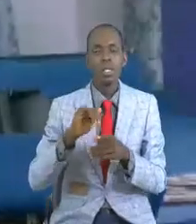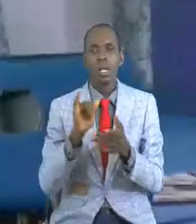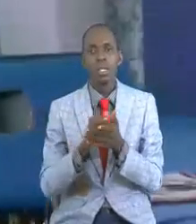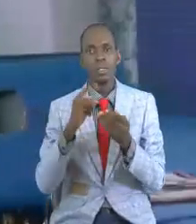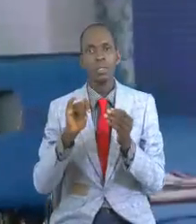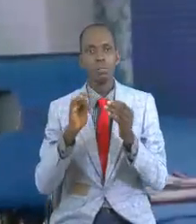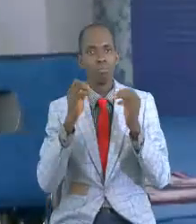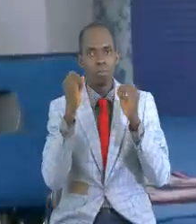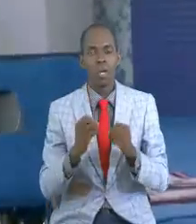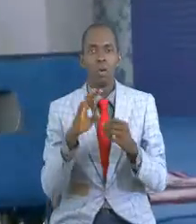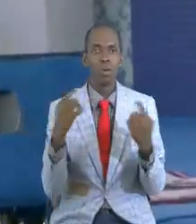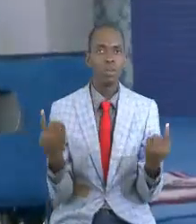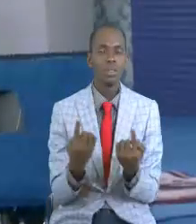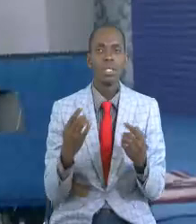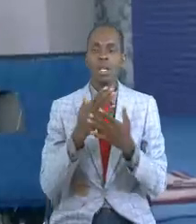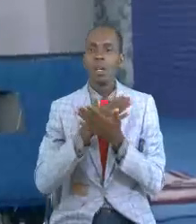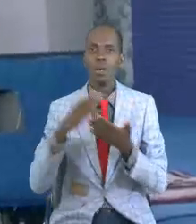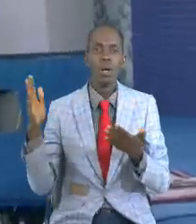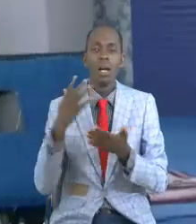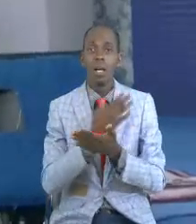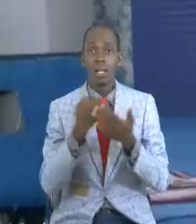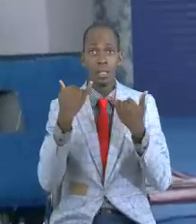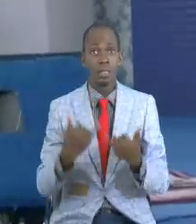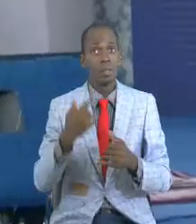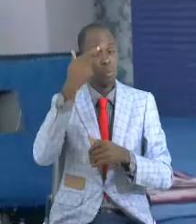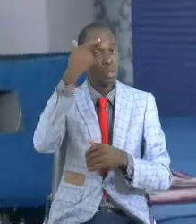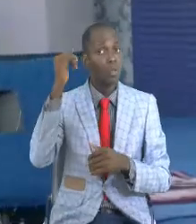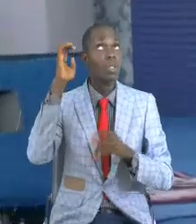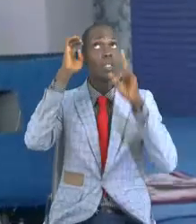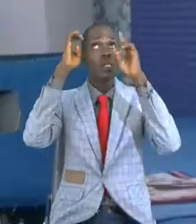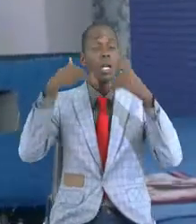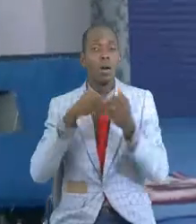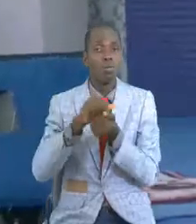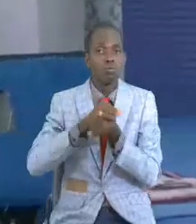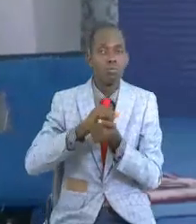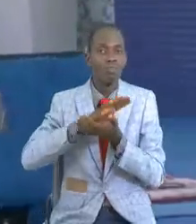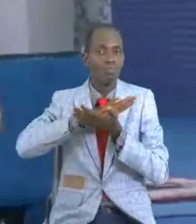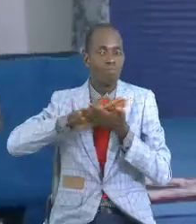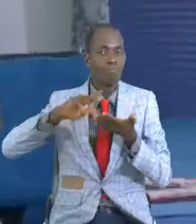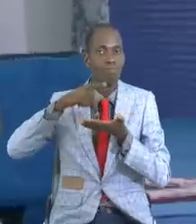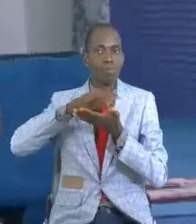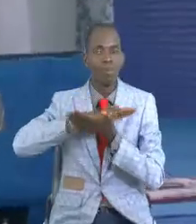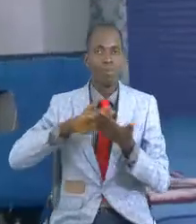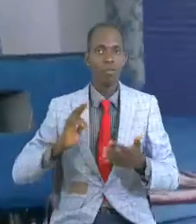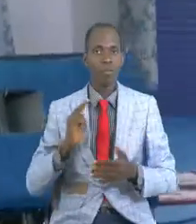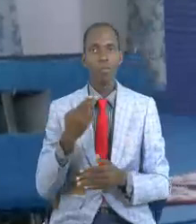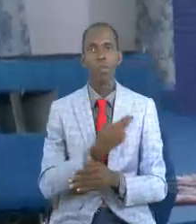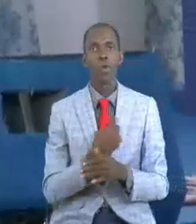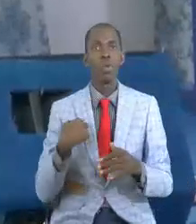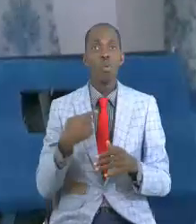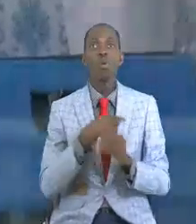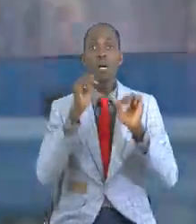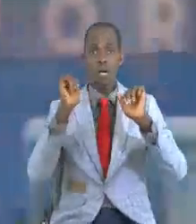has taken that away. And now, because he's washed us and cleansed us and purged us and purified us, we can come